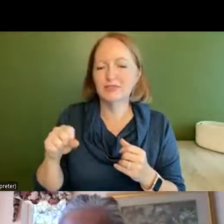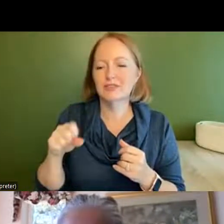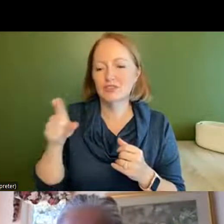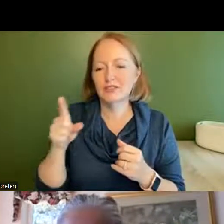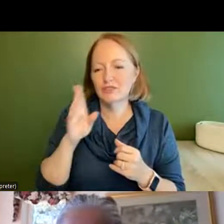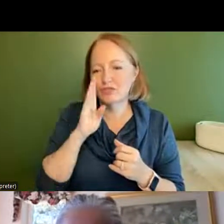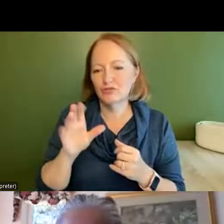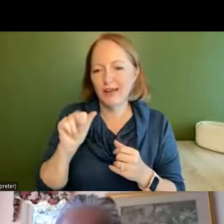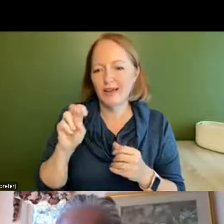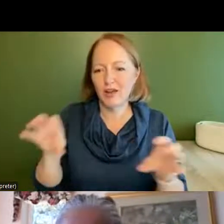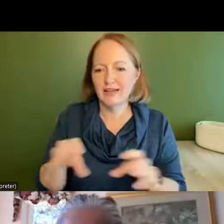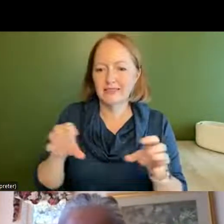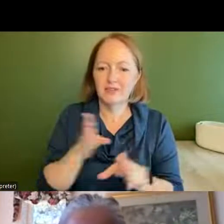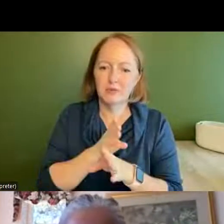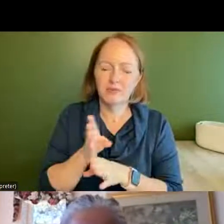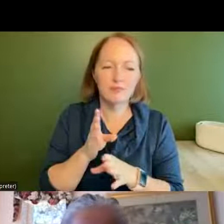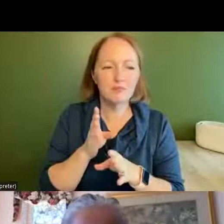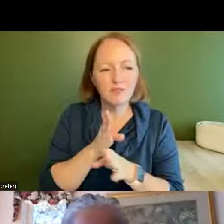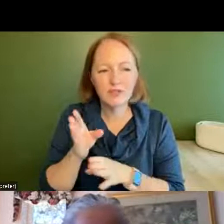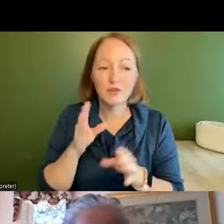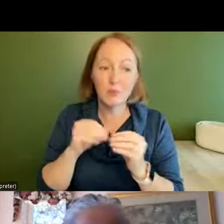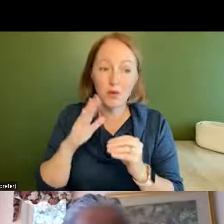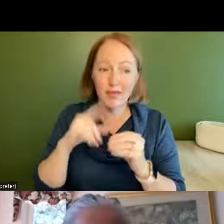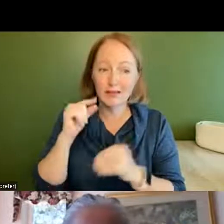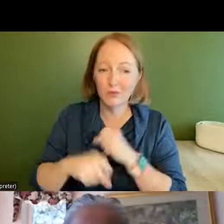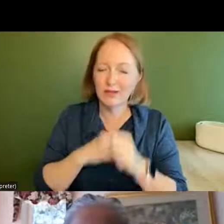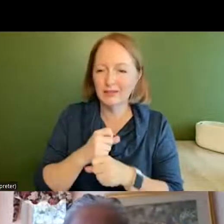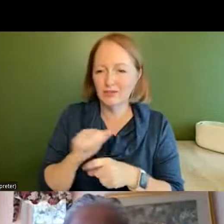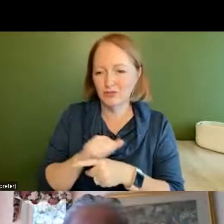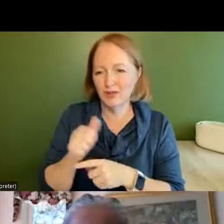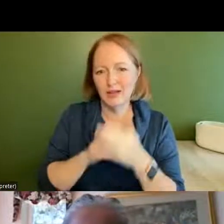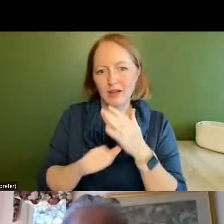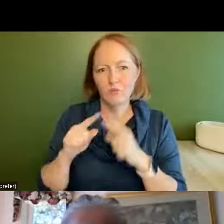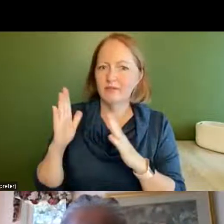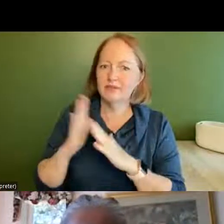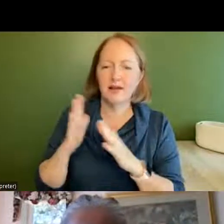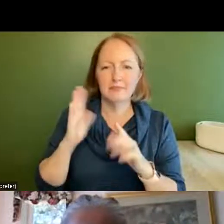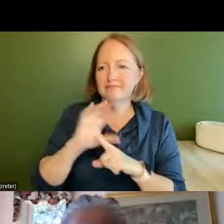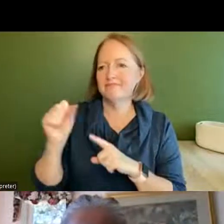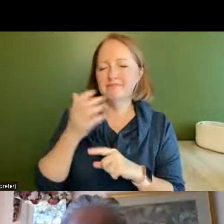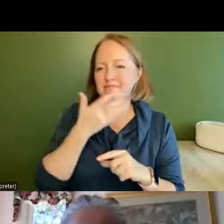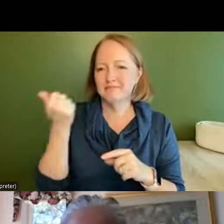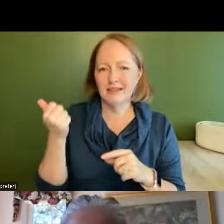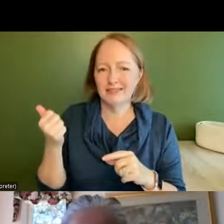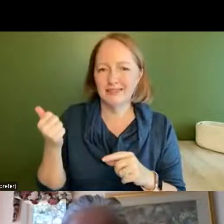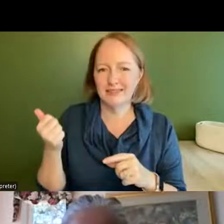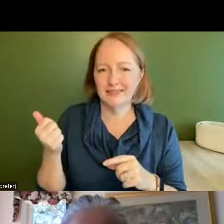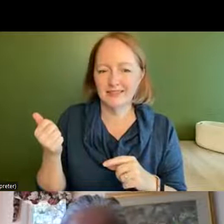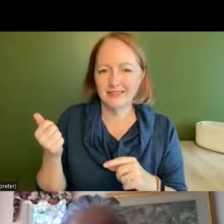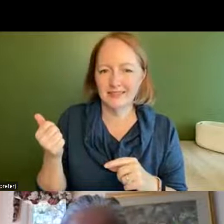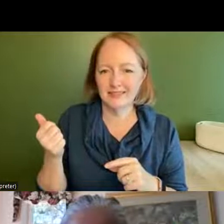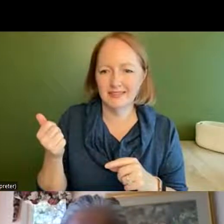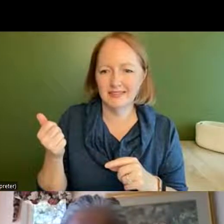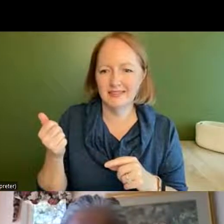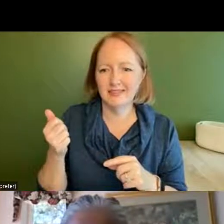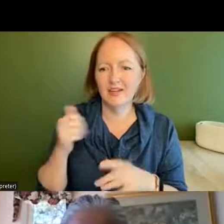activities professional for over 20 years and trained under one of the all-time greatest, excuse me, Alzheimer's